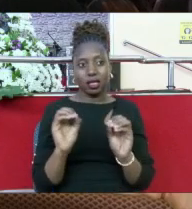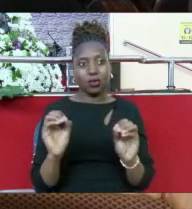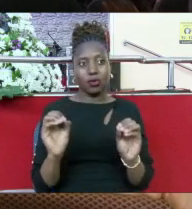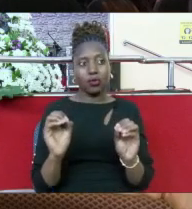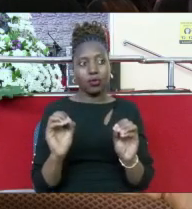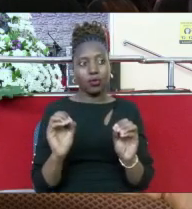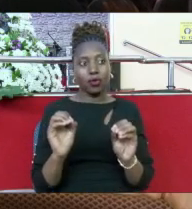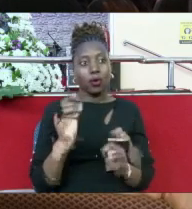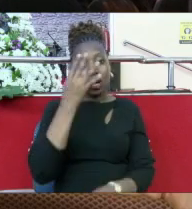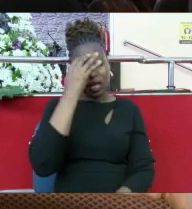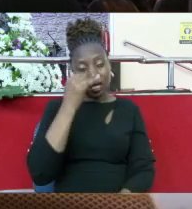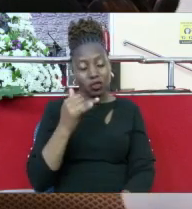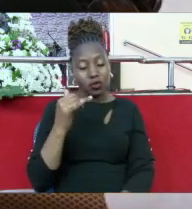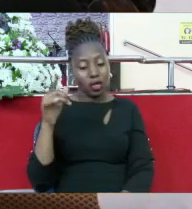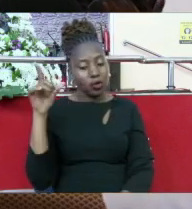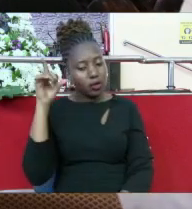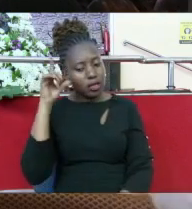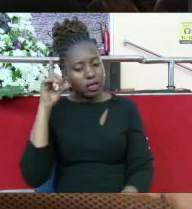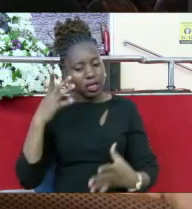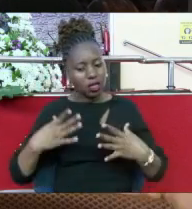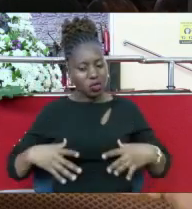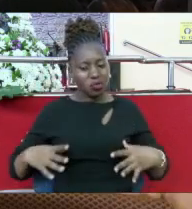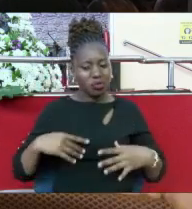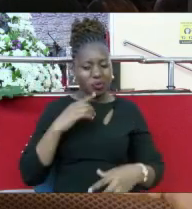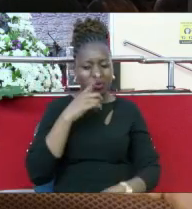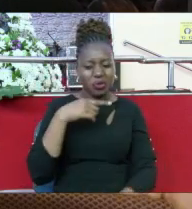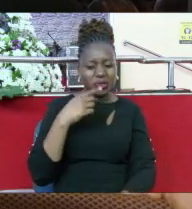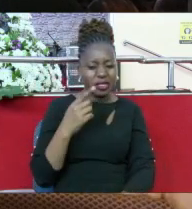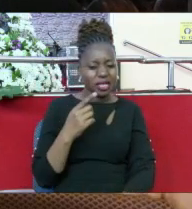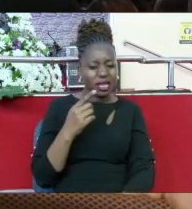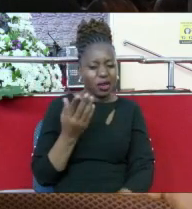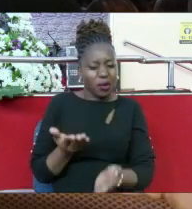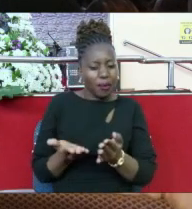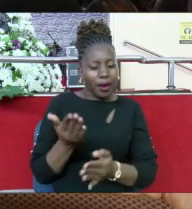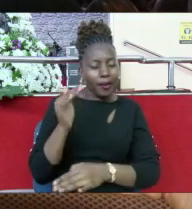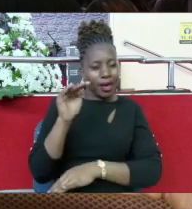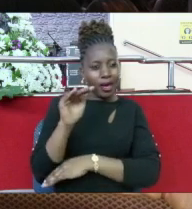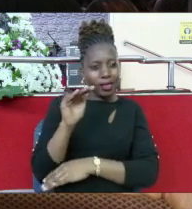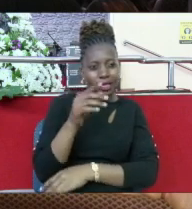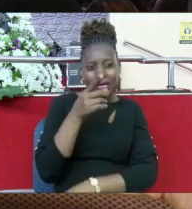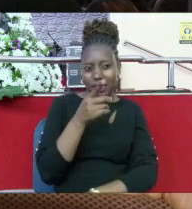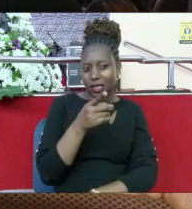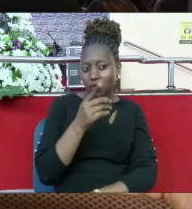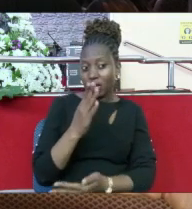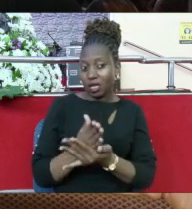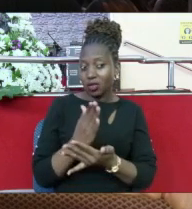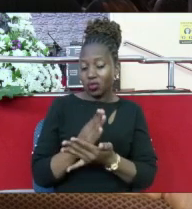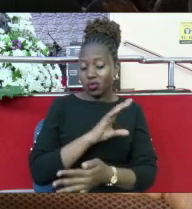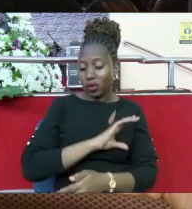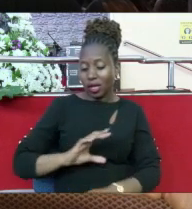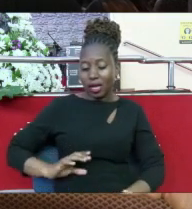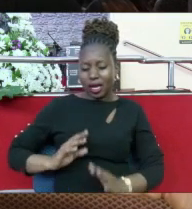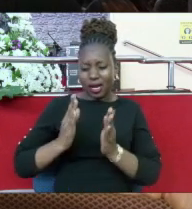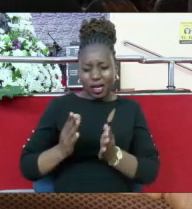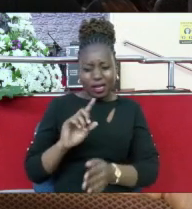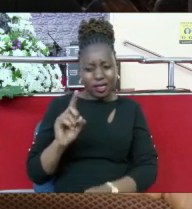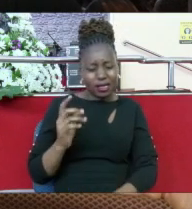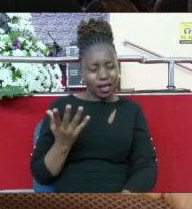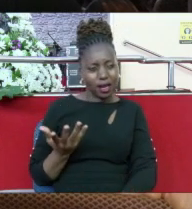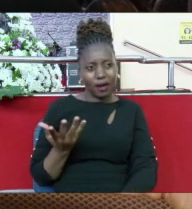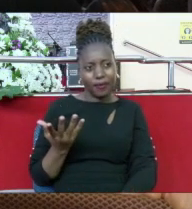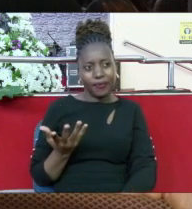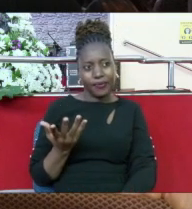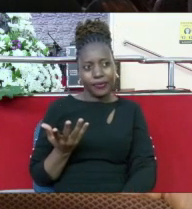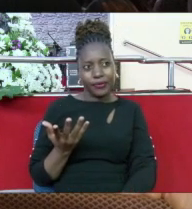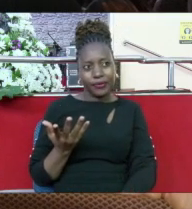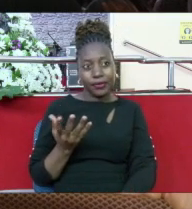can hear people saying, is that one a Christian? Unaweza usikia watu wakiuliza huyo tu kweli ni Mkristo? Or